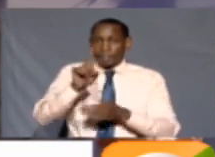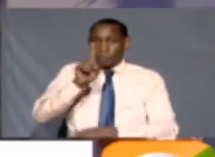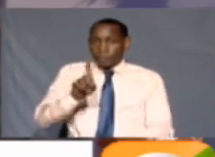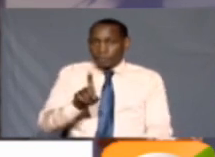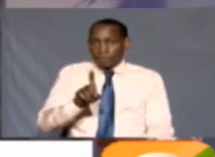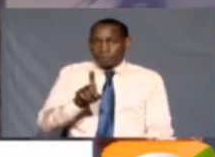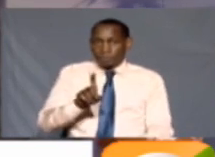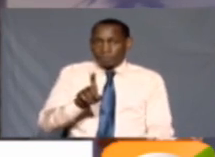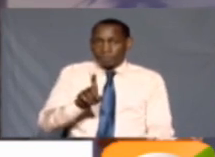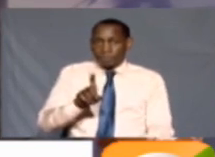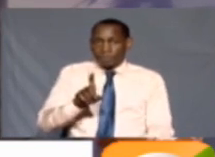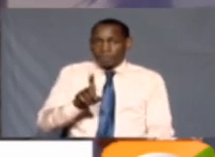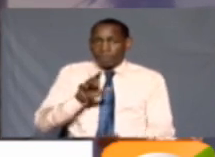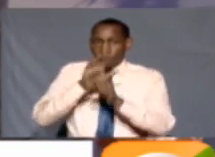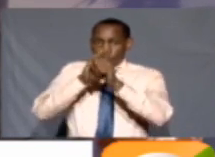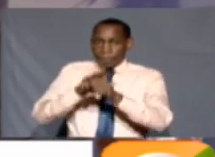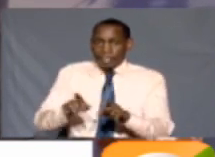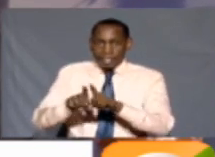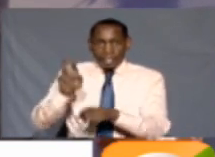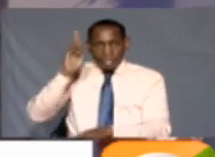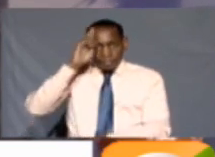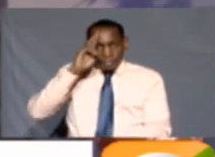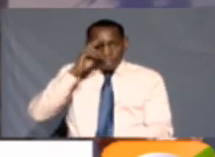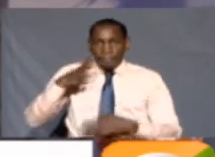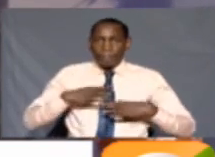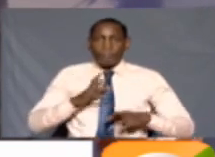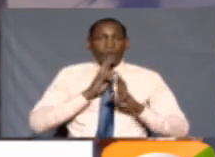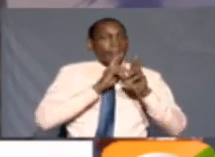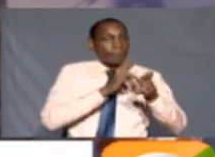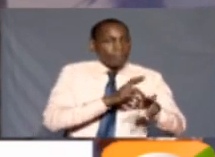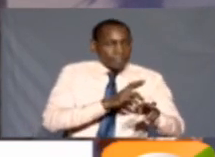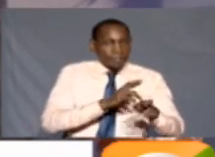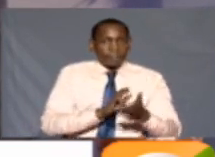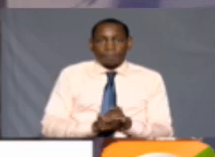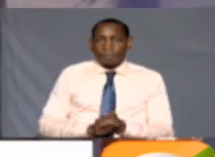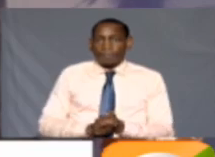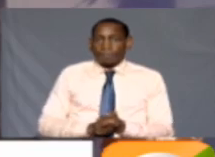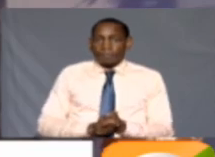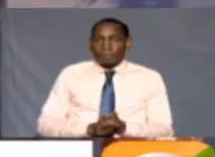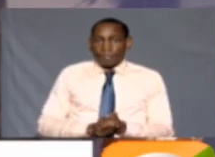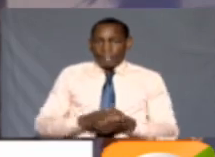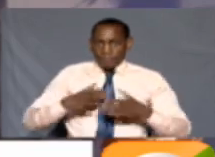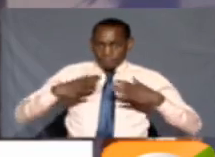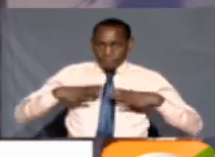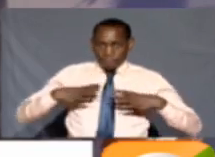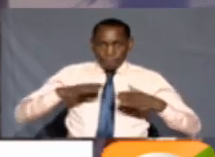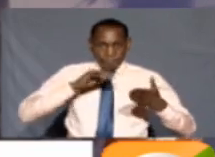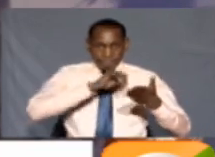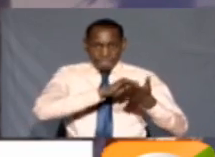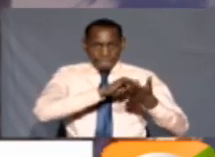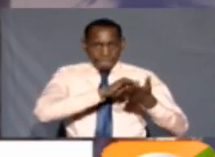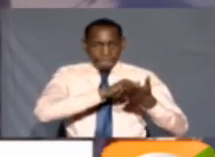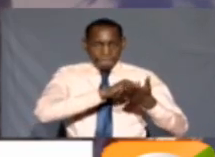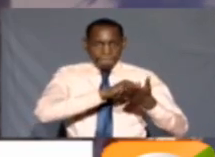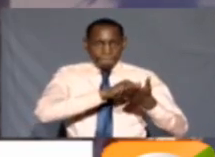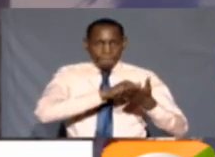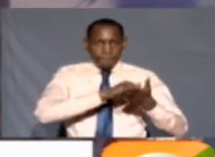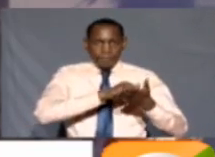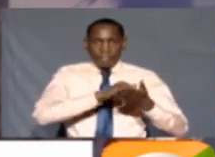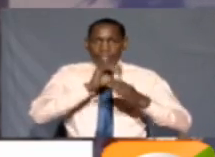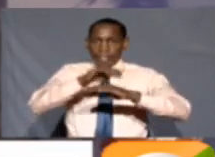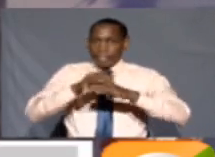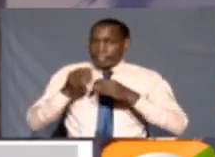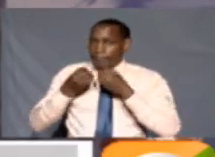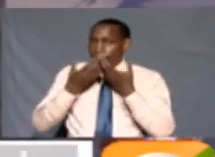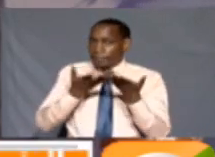not undermines the core reason why whistleblowers come out. Okay. If you come out, I think the people that are receiving this information,